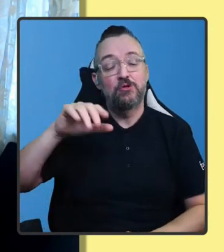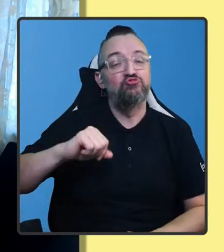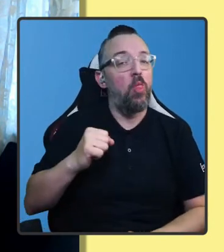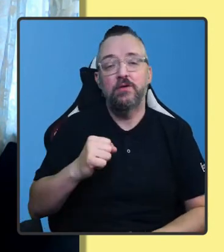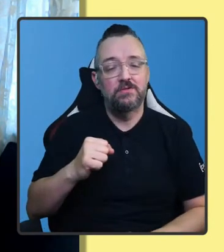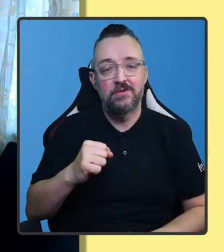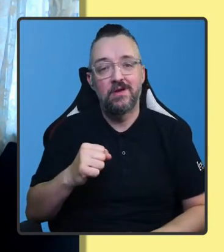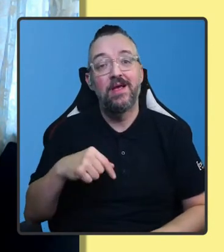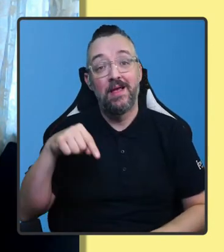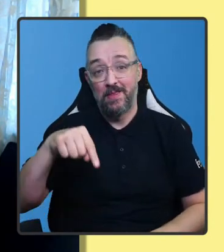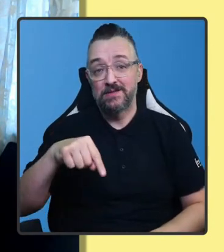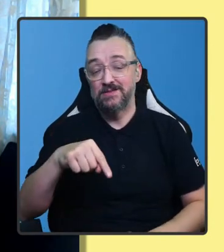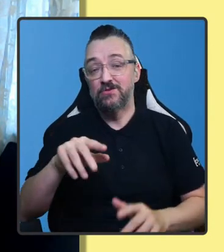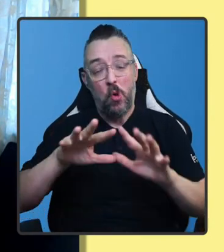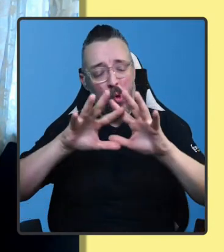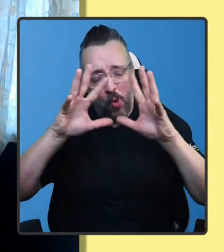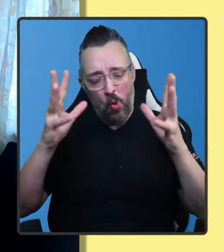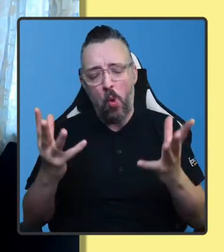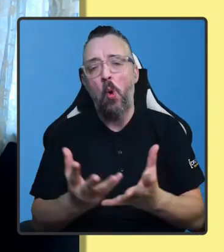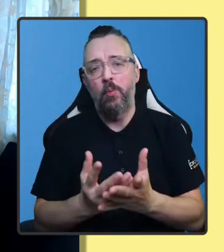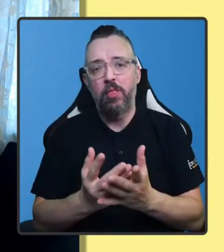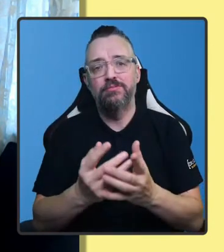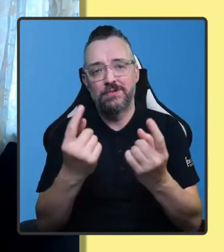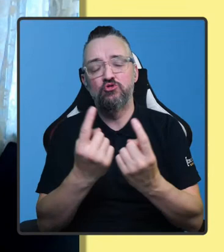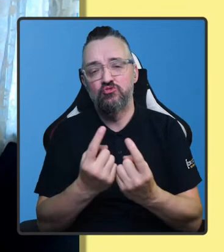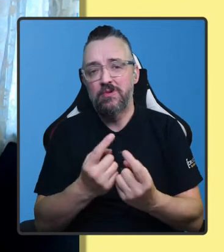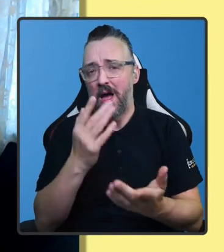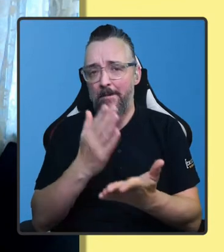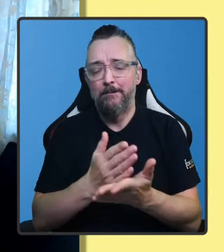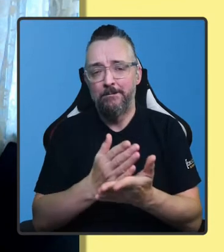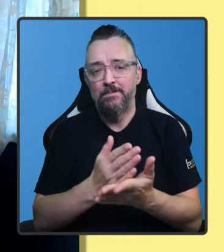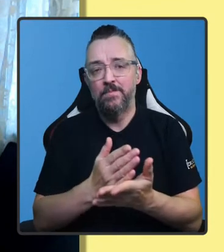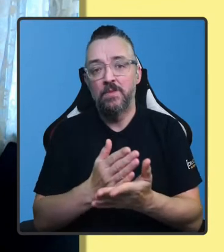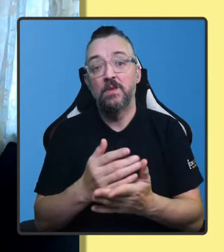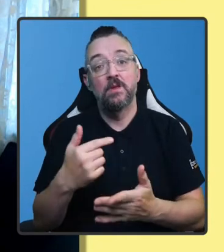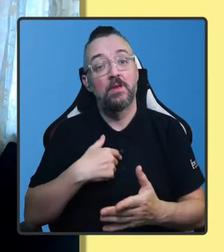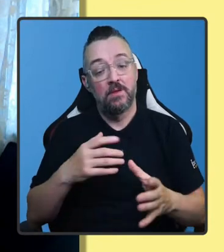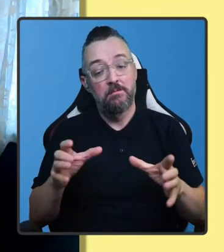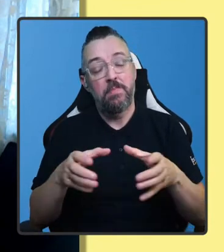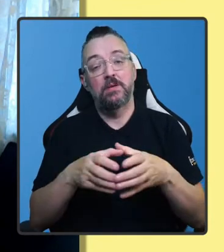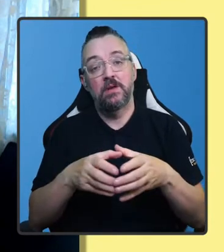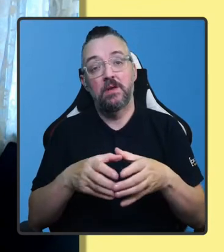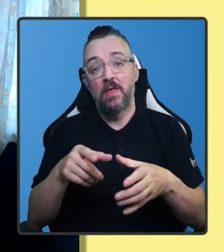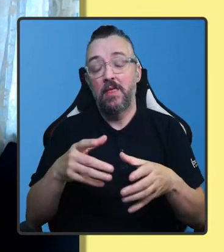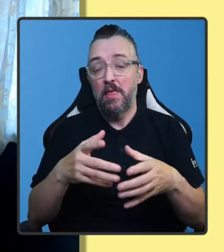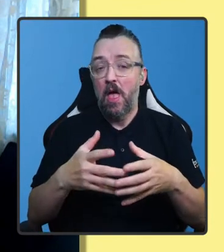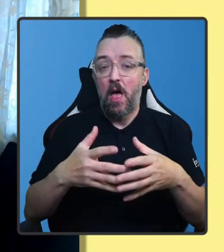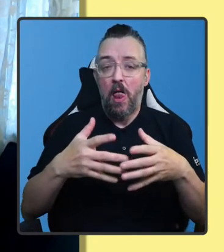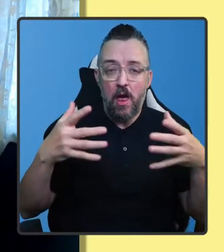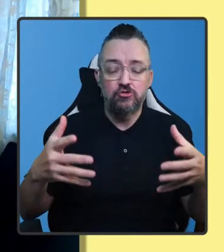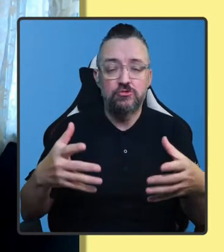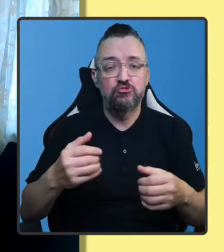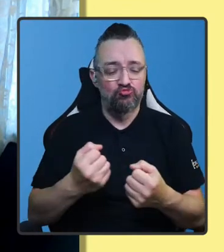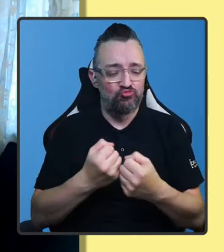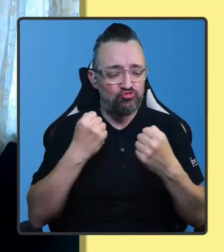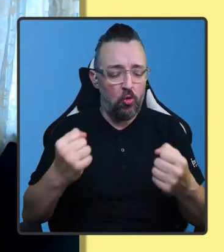global truth. And the more that we, as the party that is the largest and strongest voice for independence, strive for